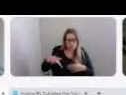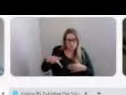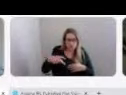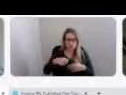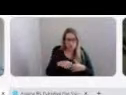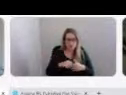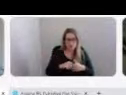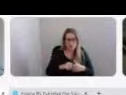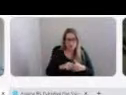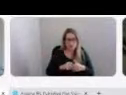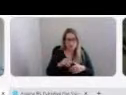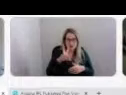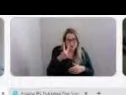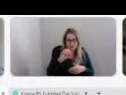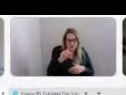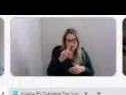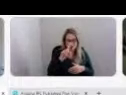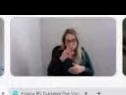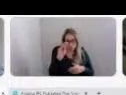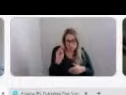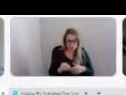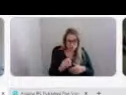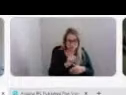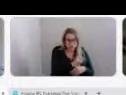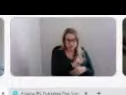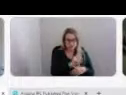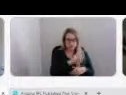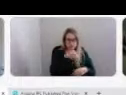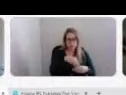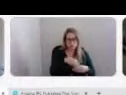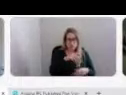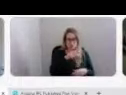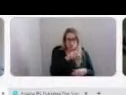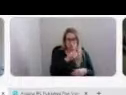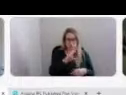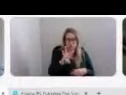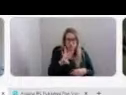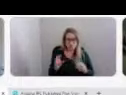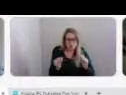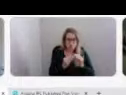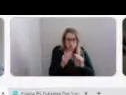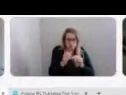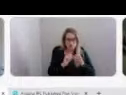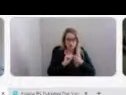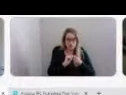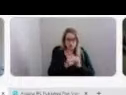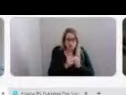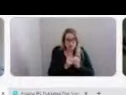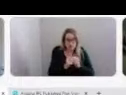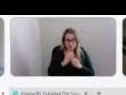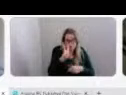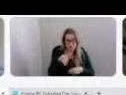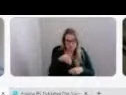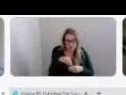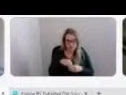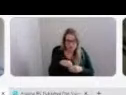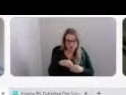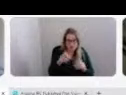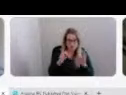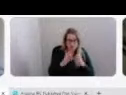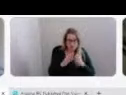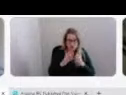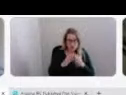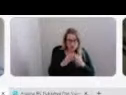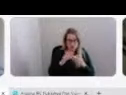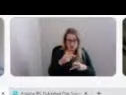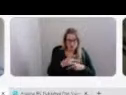71 of democrats into ld6 and makes it much more competitive it includes an intact flagstaff and keeps both